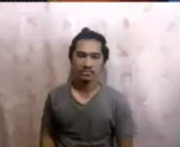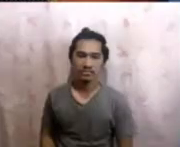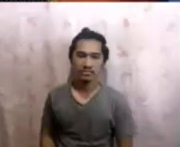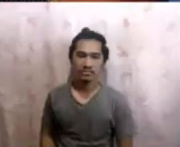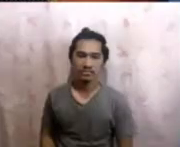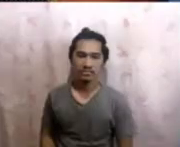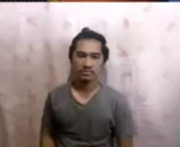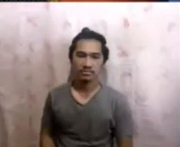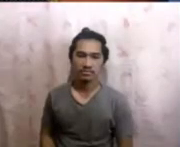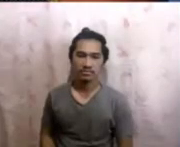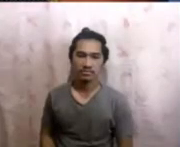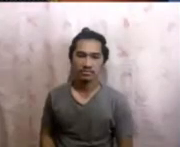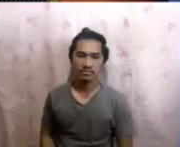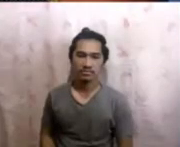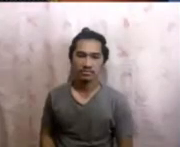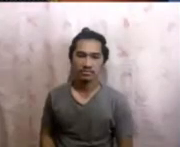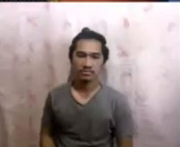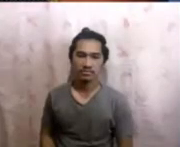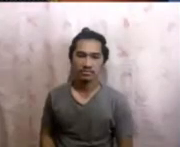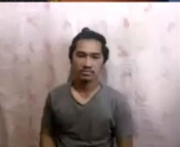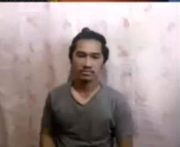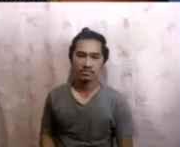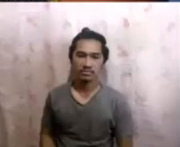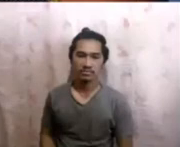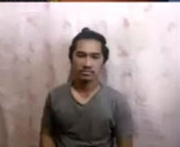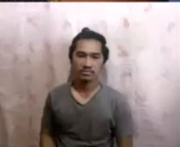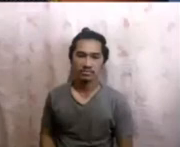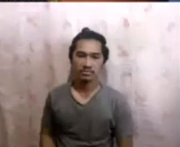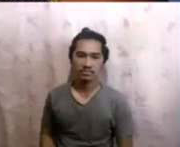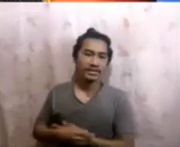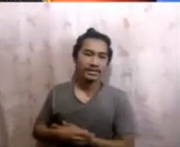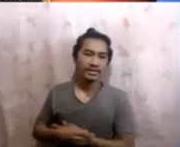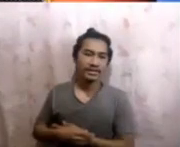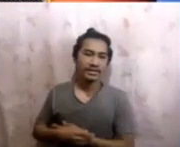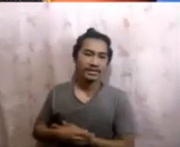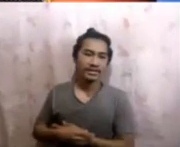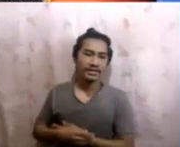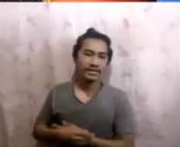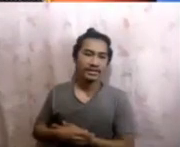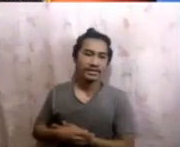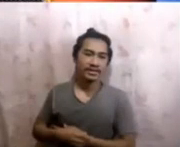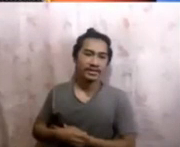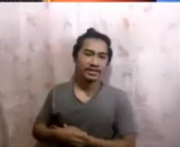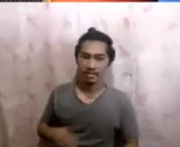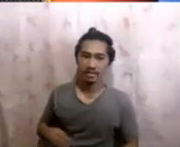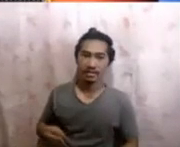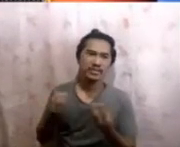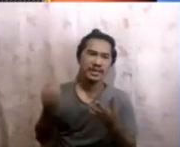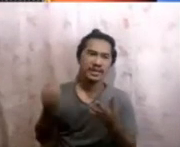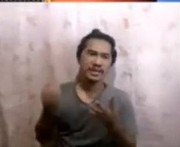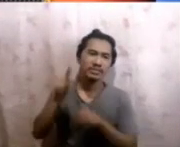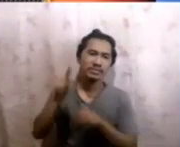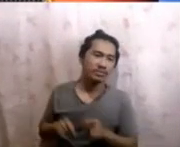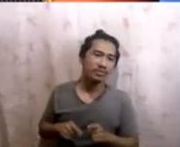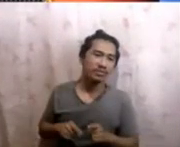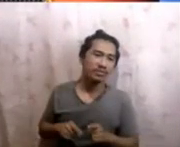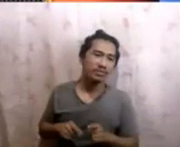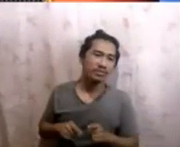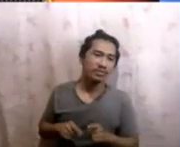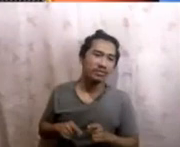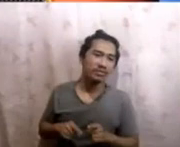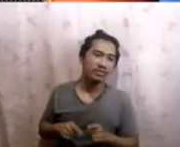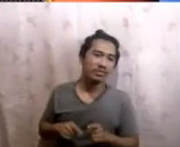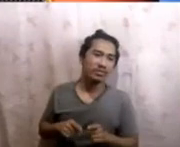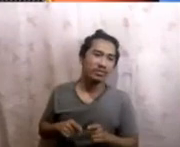Every day, according to the International Labor Organization's research, millions of